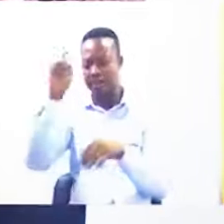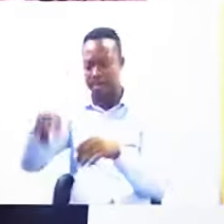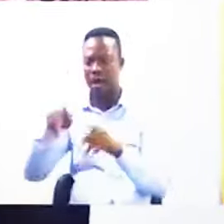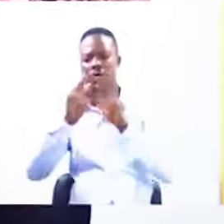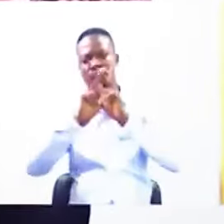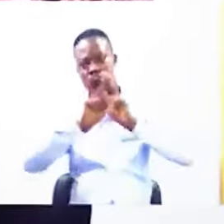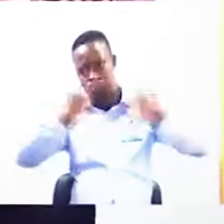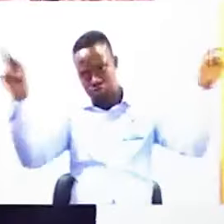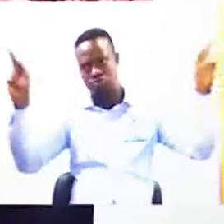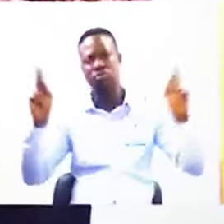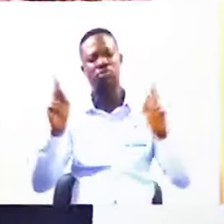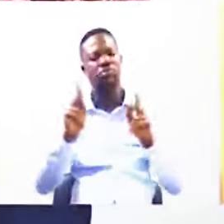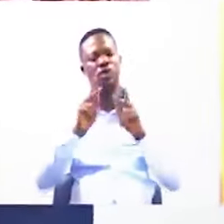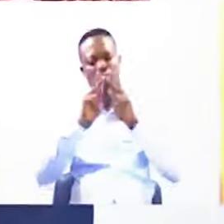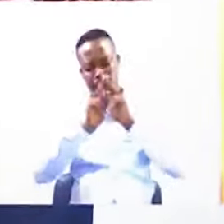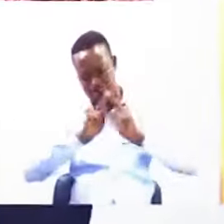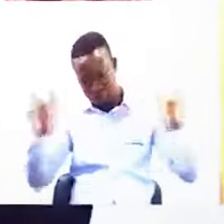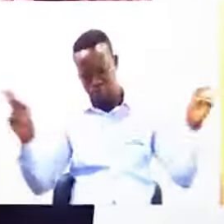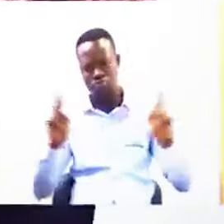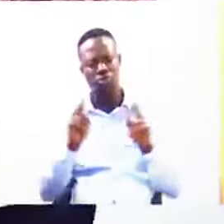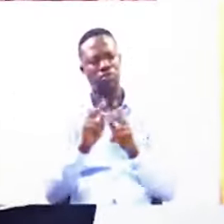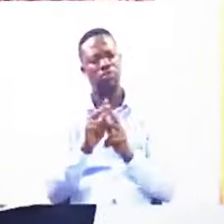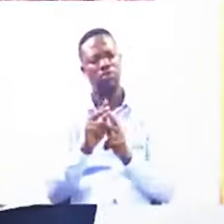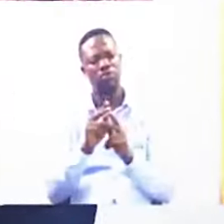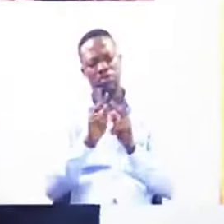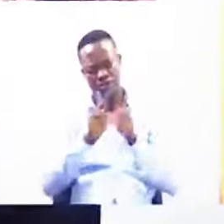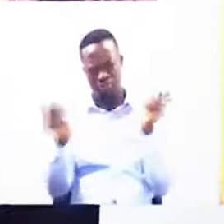and why? Why did he do that publicly?